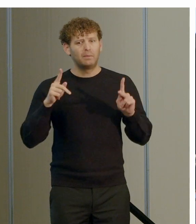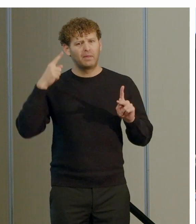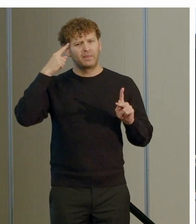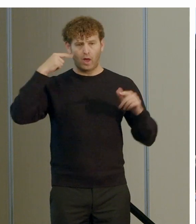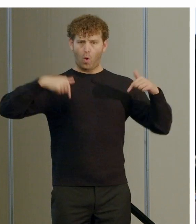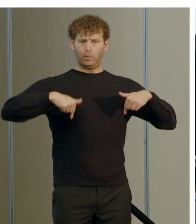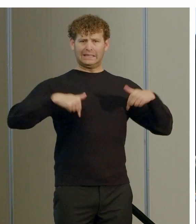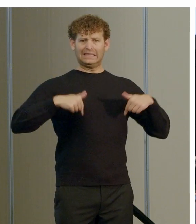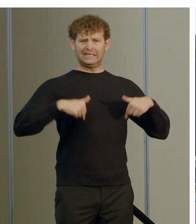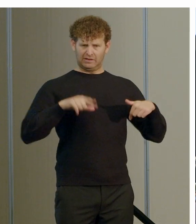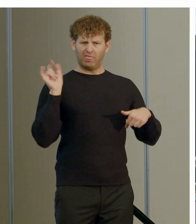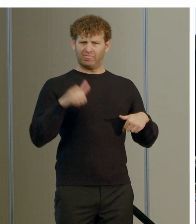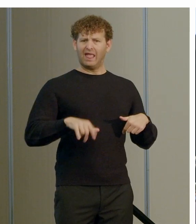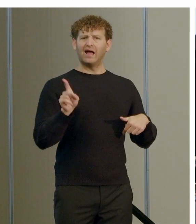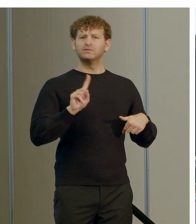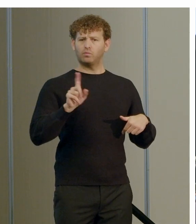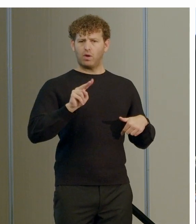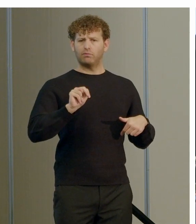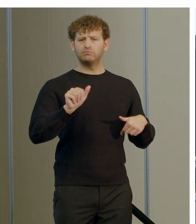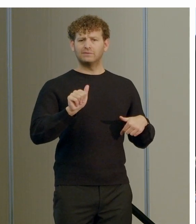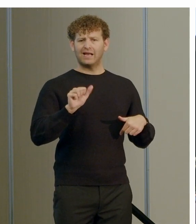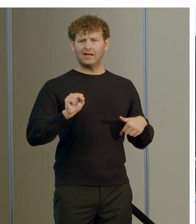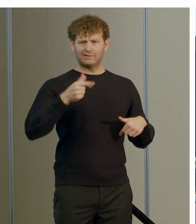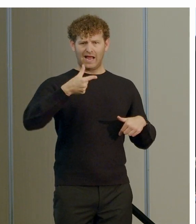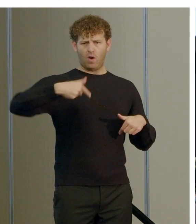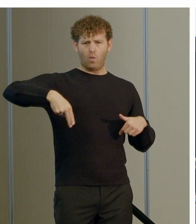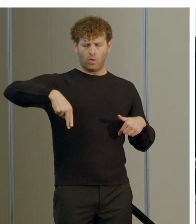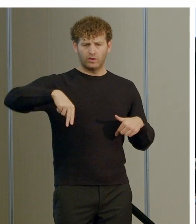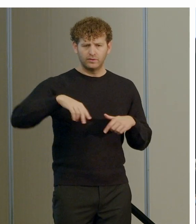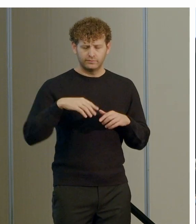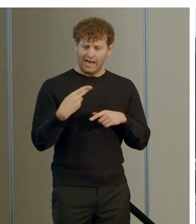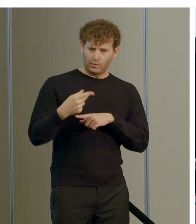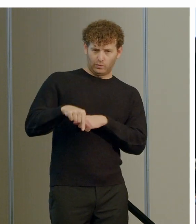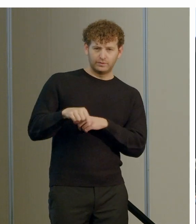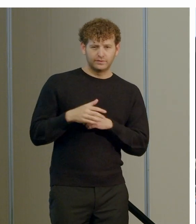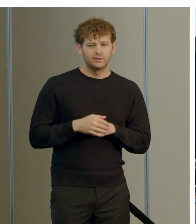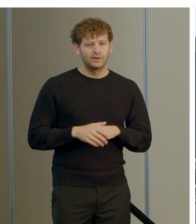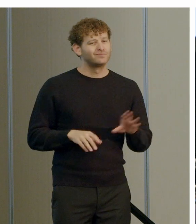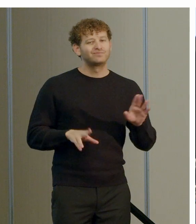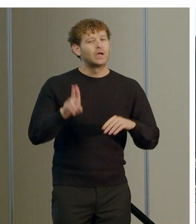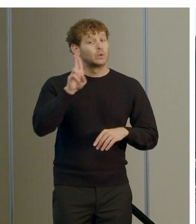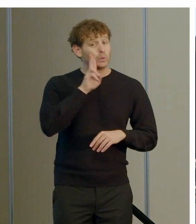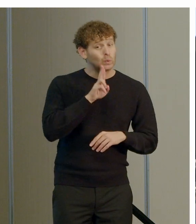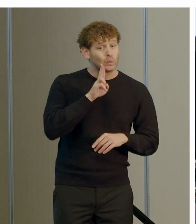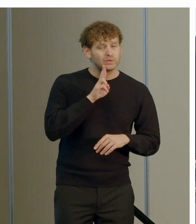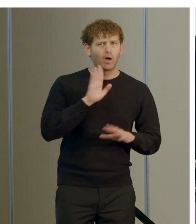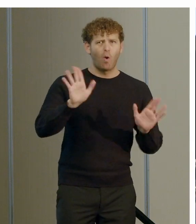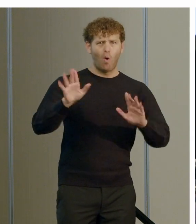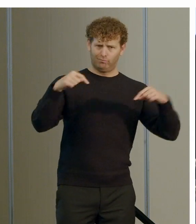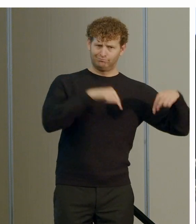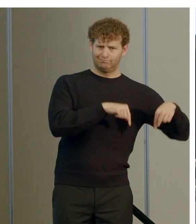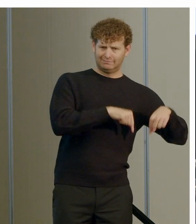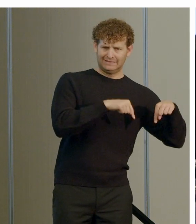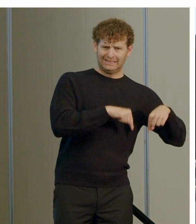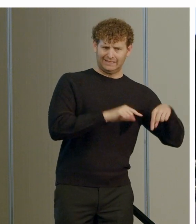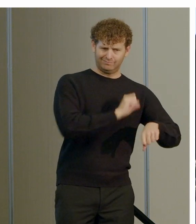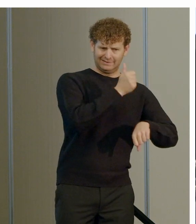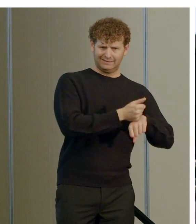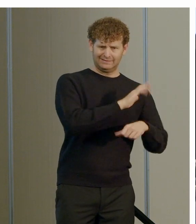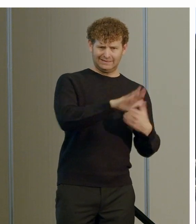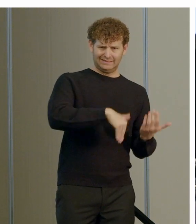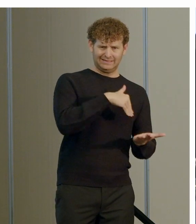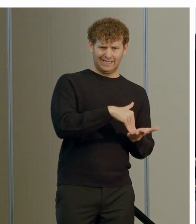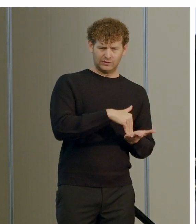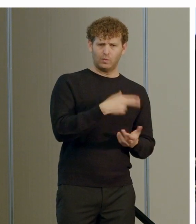knows. Everybody from the Houston area thinks that the Johnson Space Center is the NASA headquarters. These are